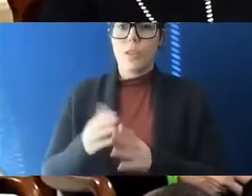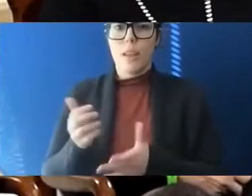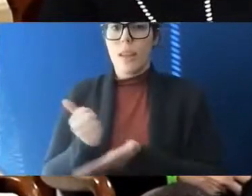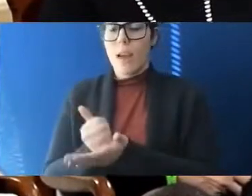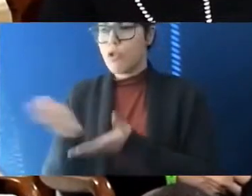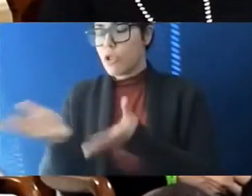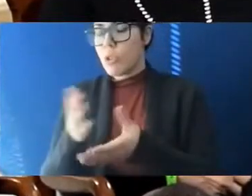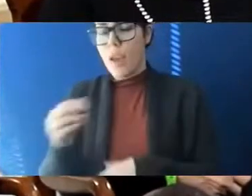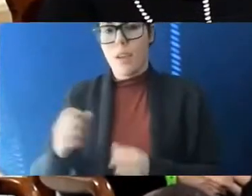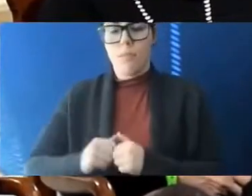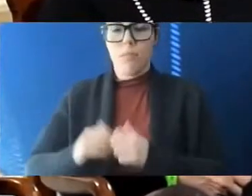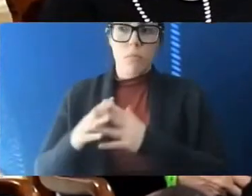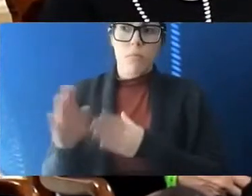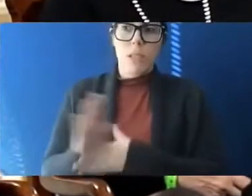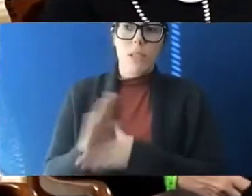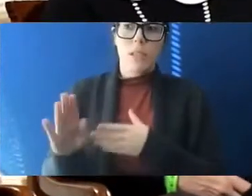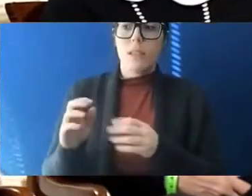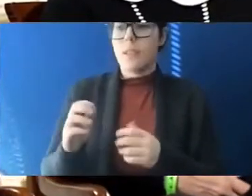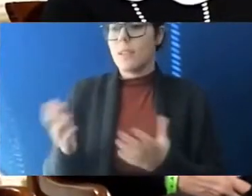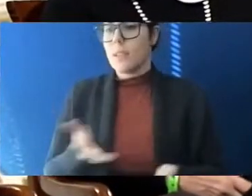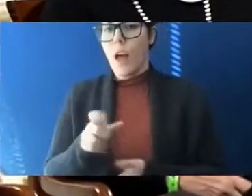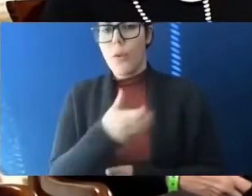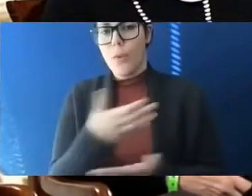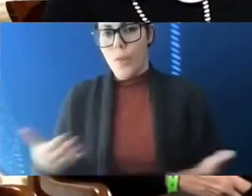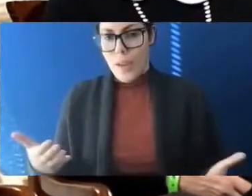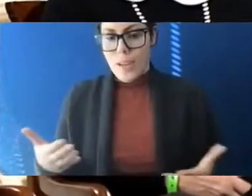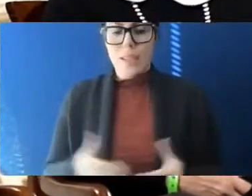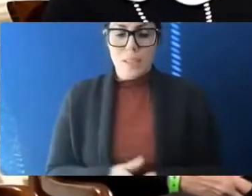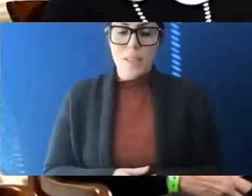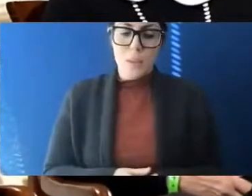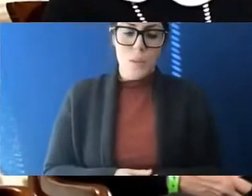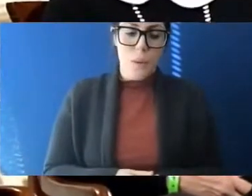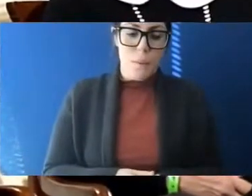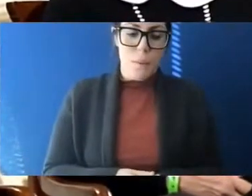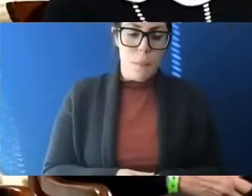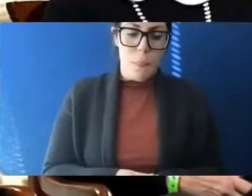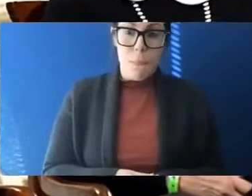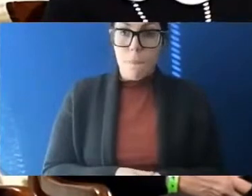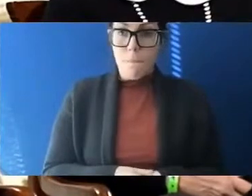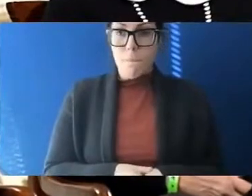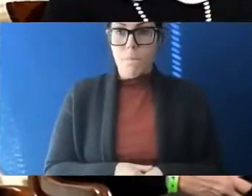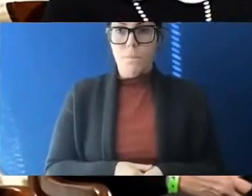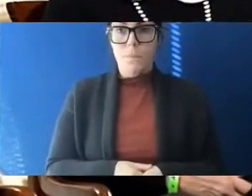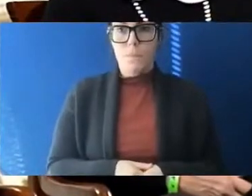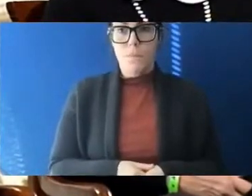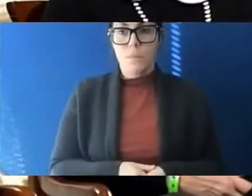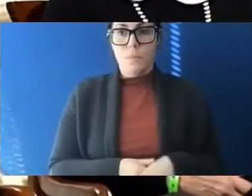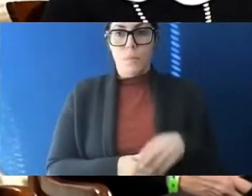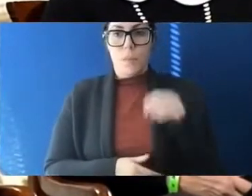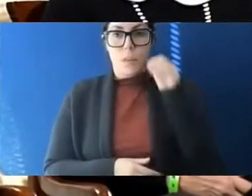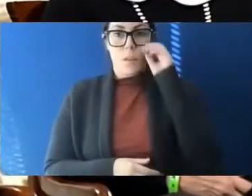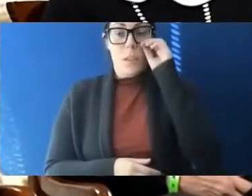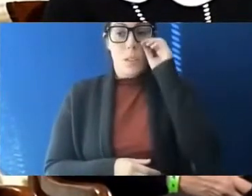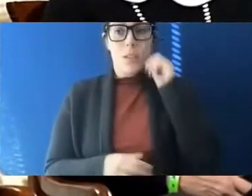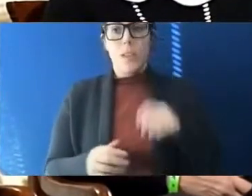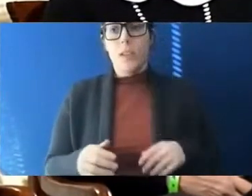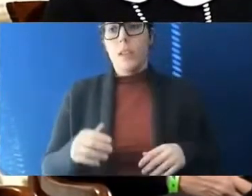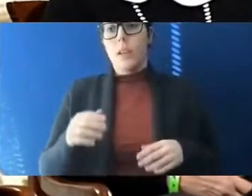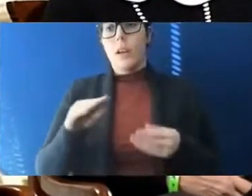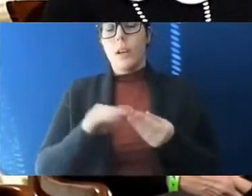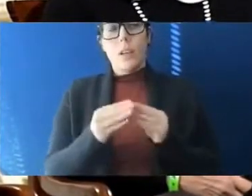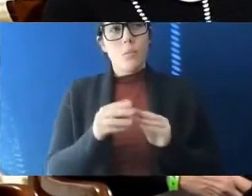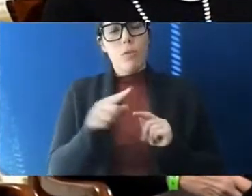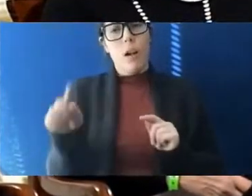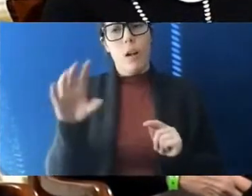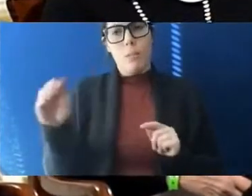in those businesses, or PNC or some of the financial institutions' willingness to put human capital in your institutions. I think that a number of the companies in